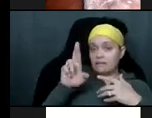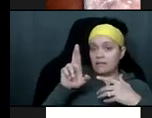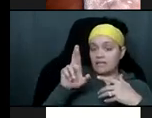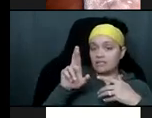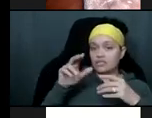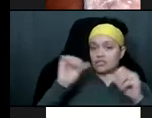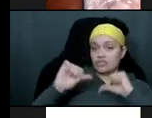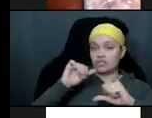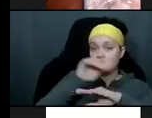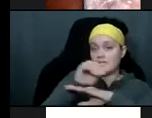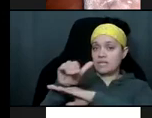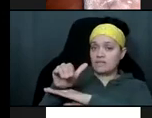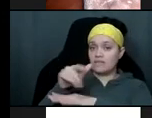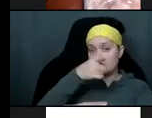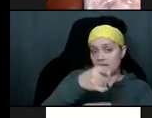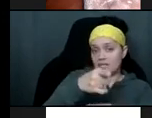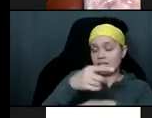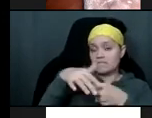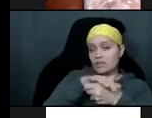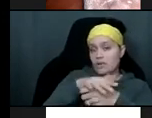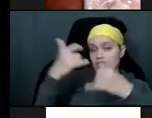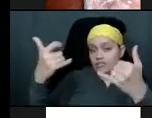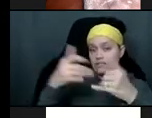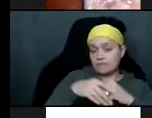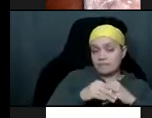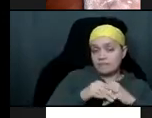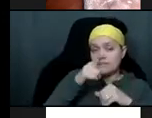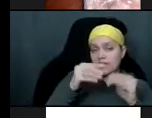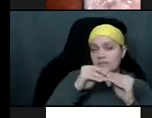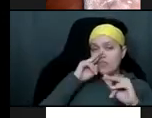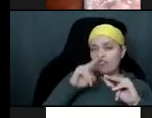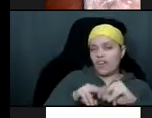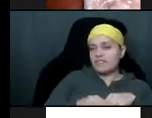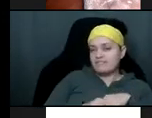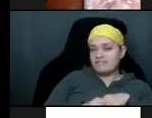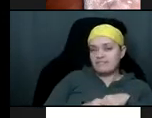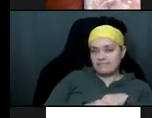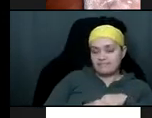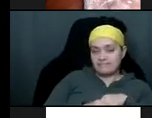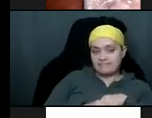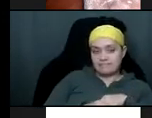evening at this location. That's more fun.